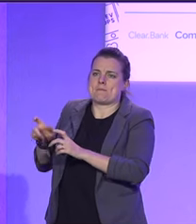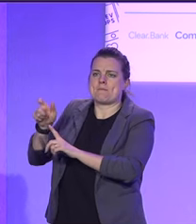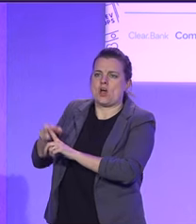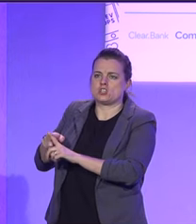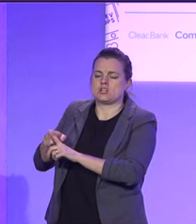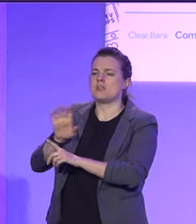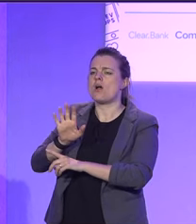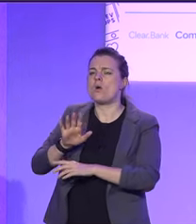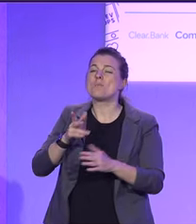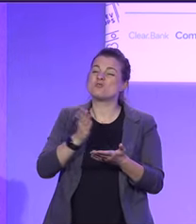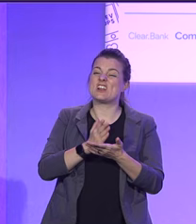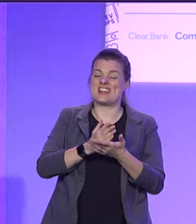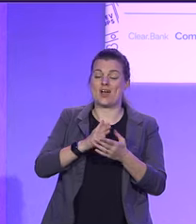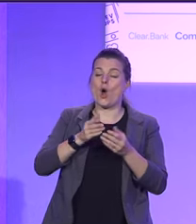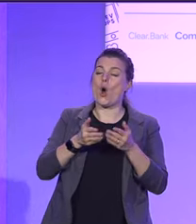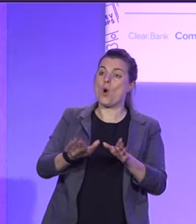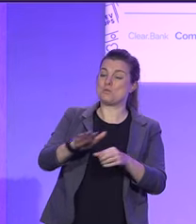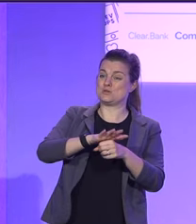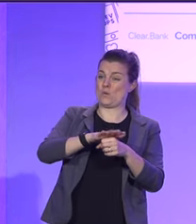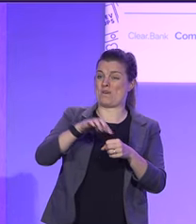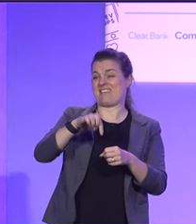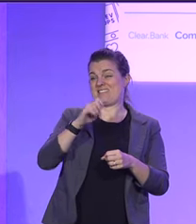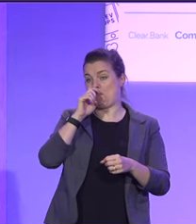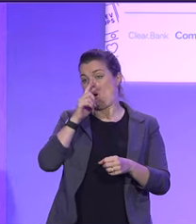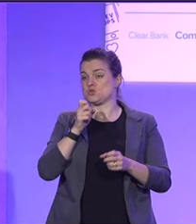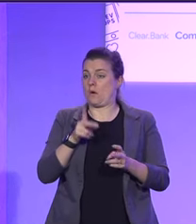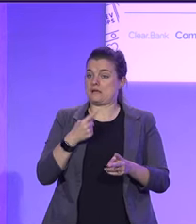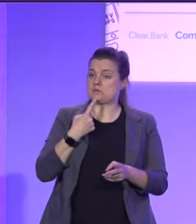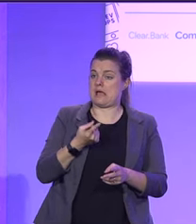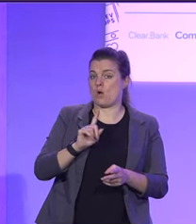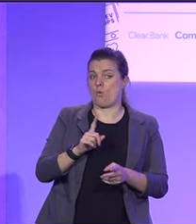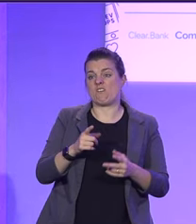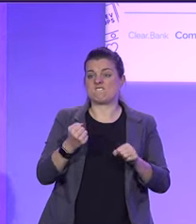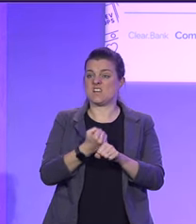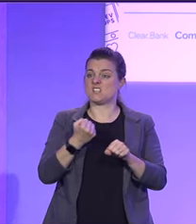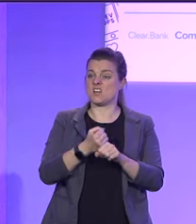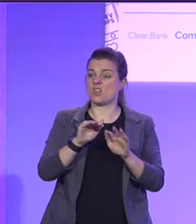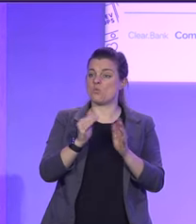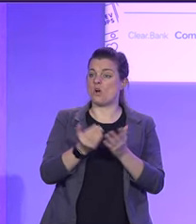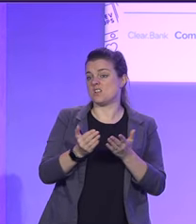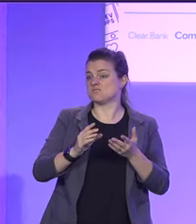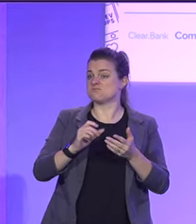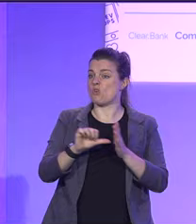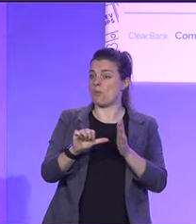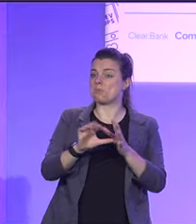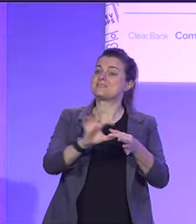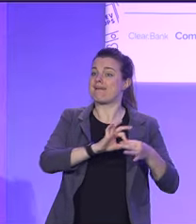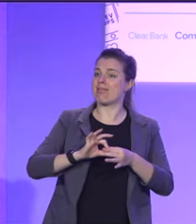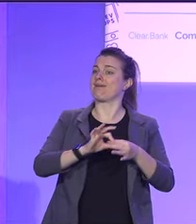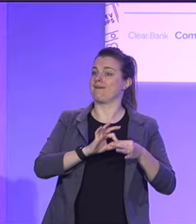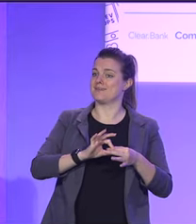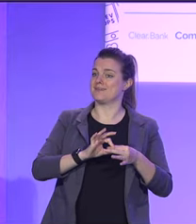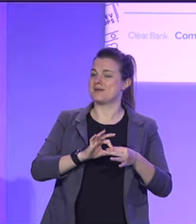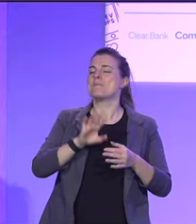term of treating the world's problems as fixable. So let's fix them together. But again, as you know, I